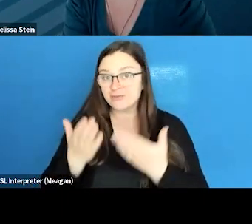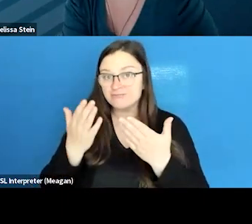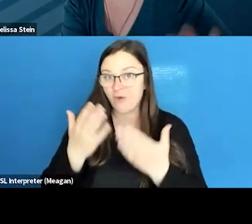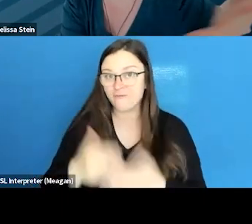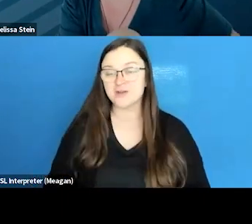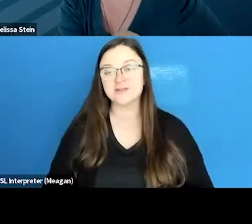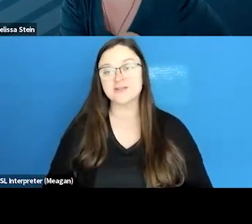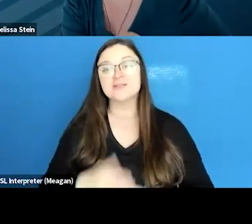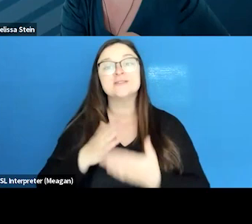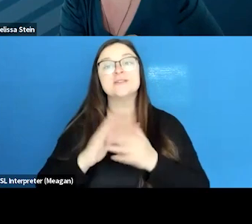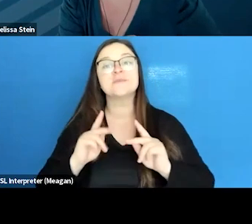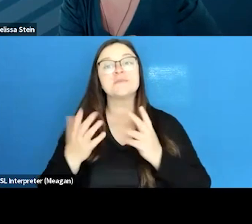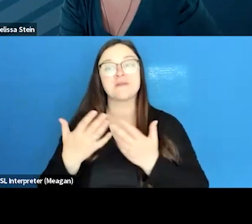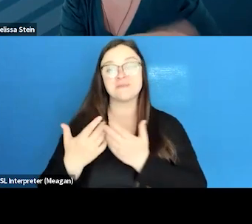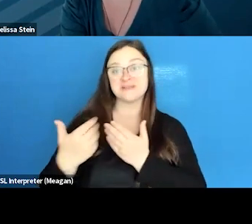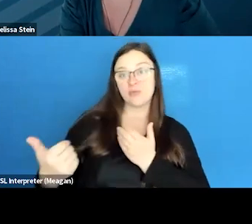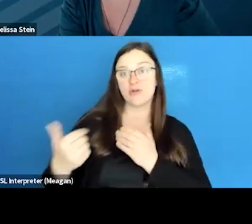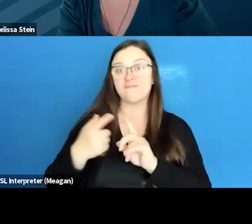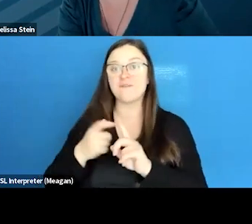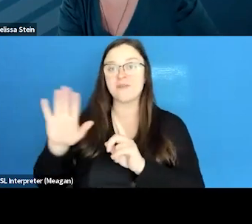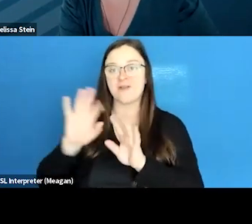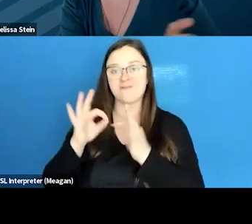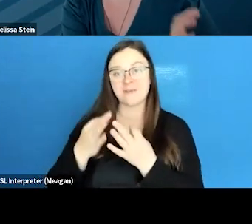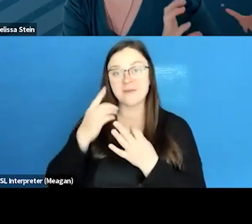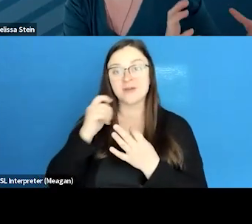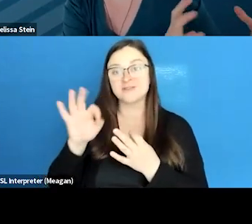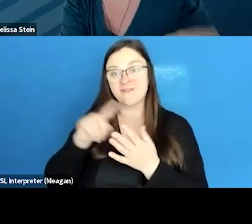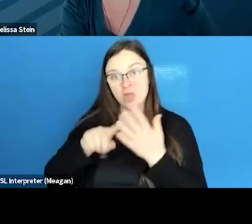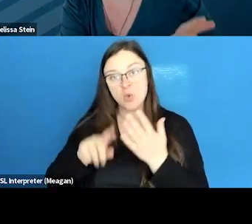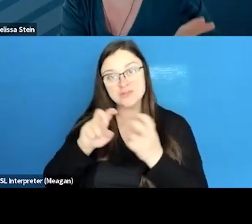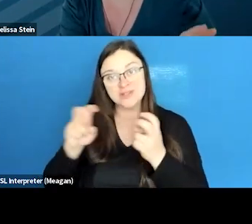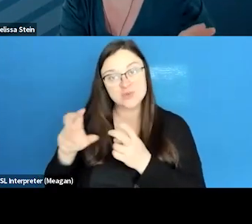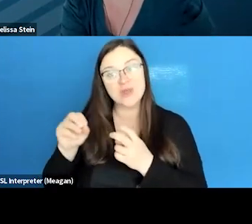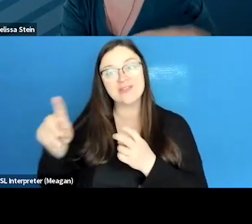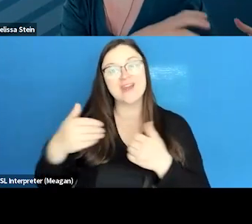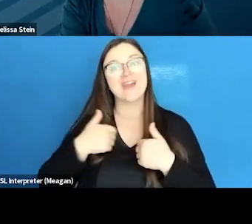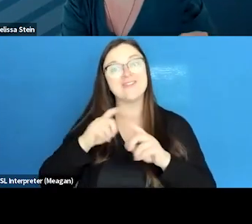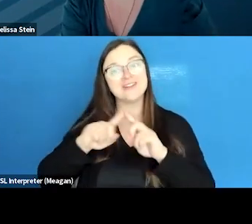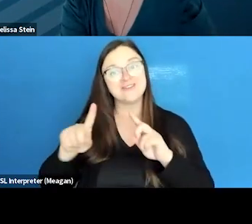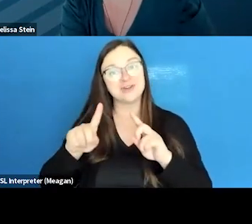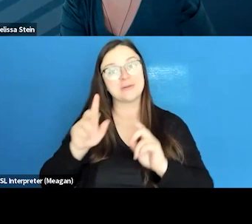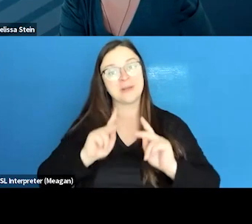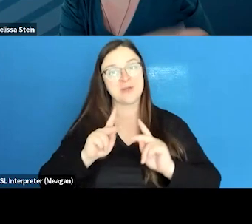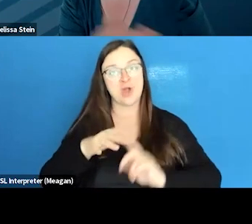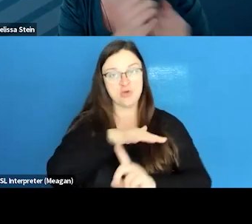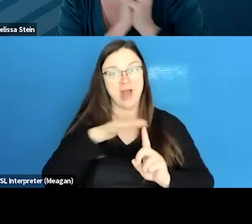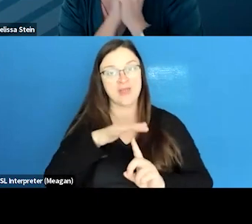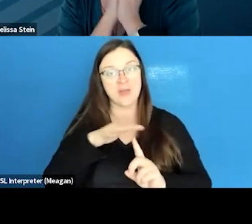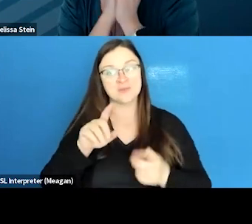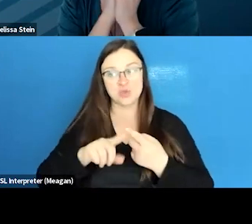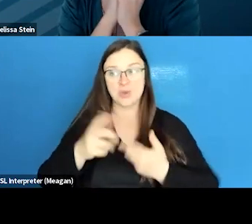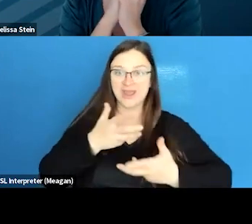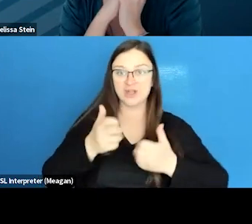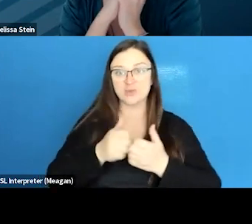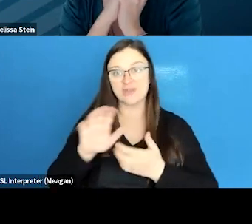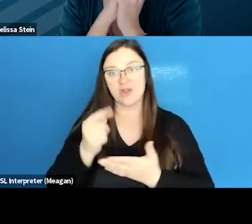have separated from their family because of those issues, and they have a different set of people around them to engage.